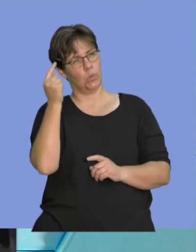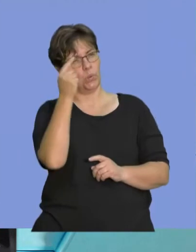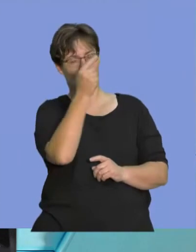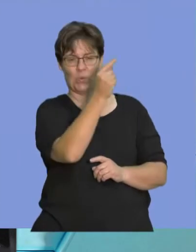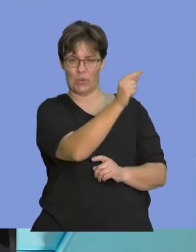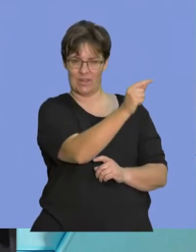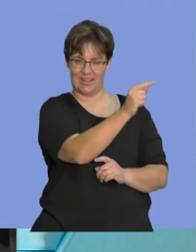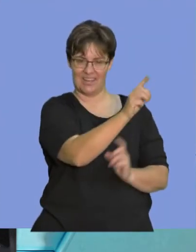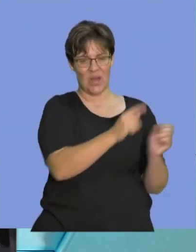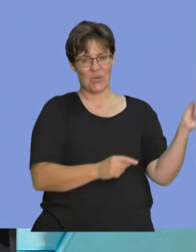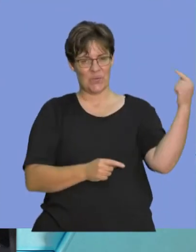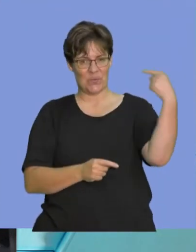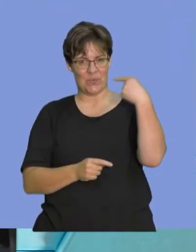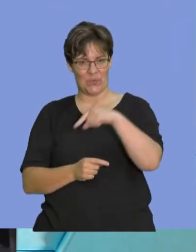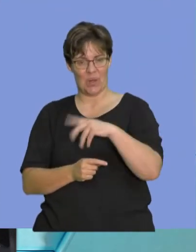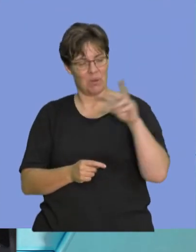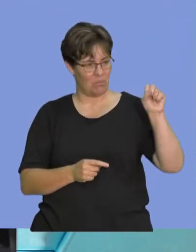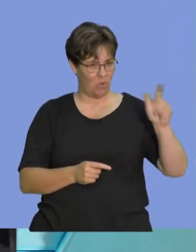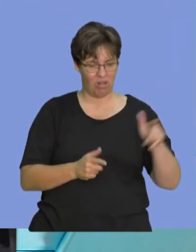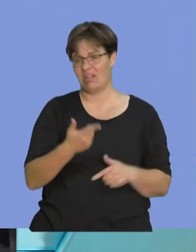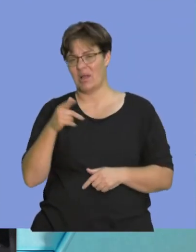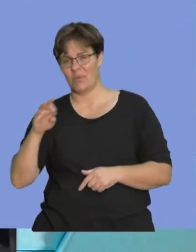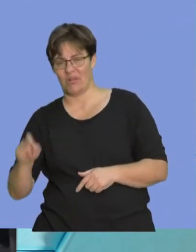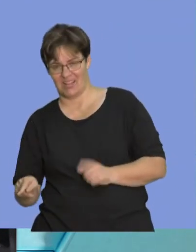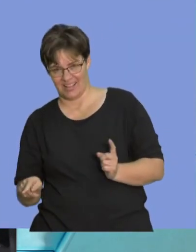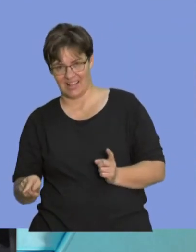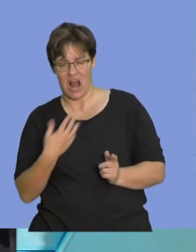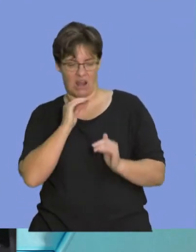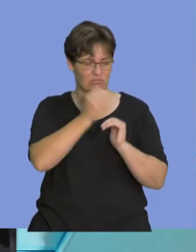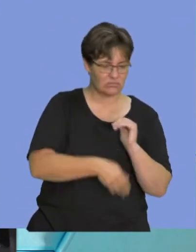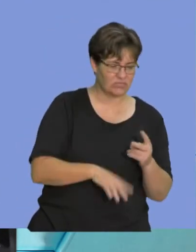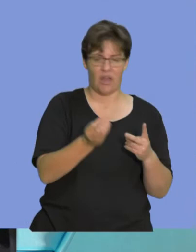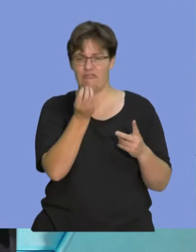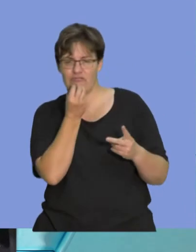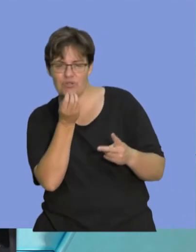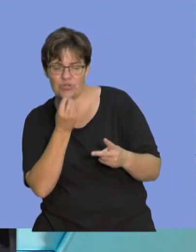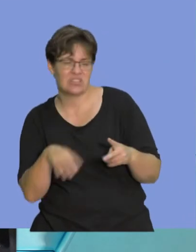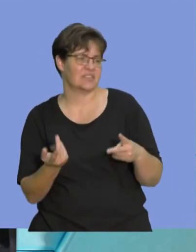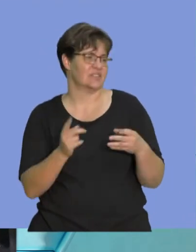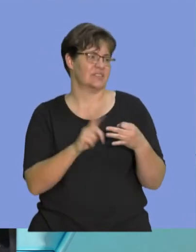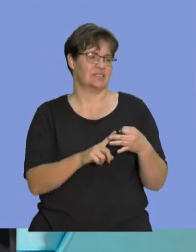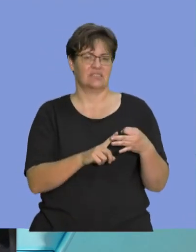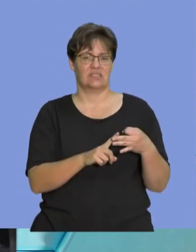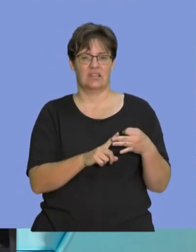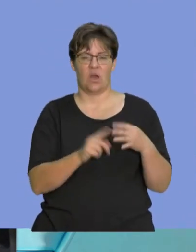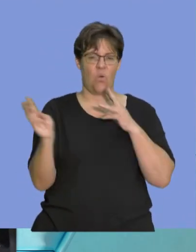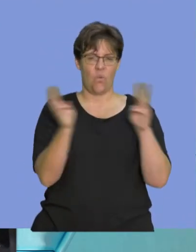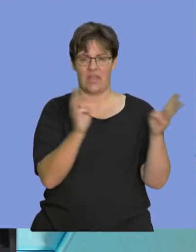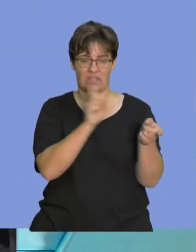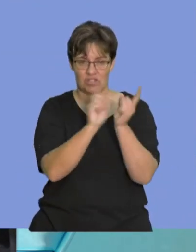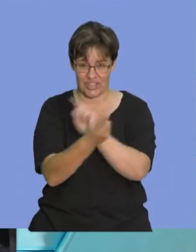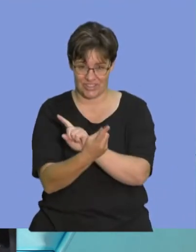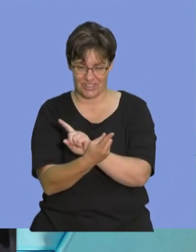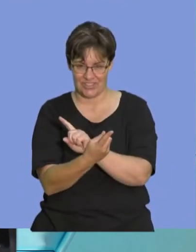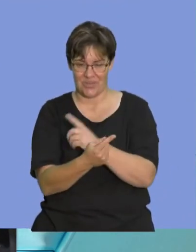to be maintained while they migrate from one pole to the other in search for shelter. It could be food,